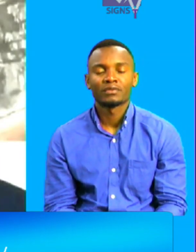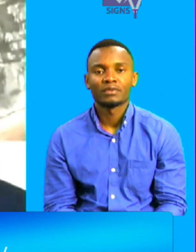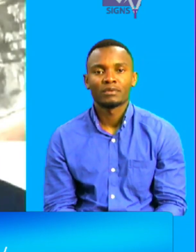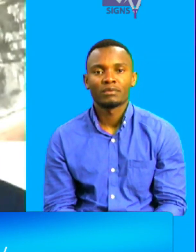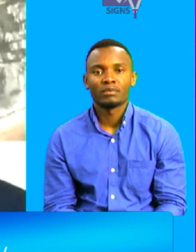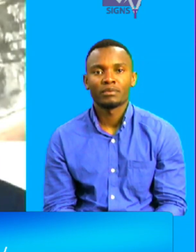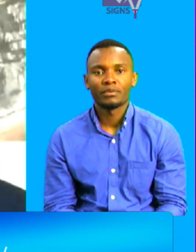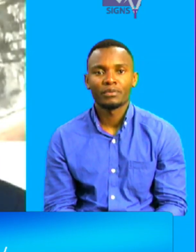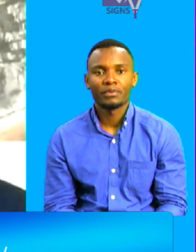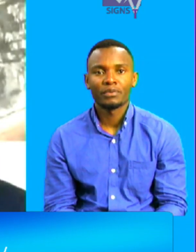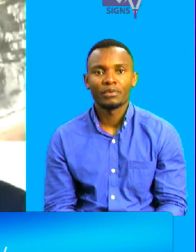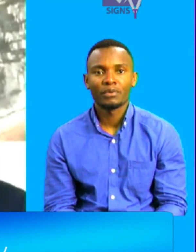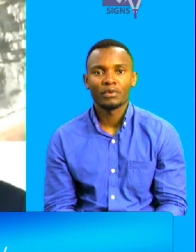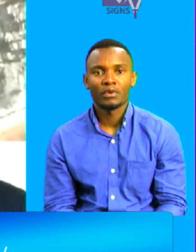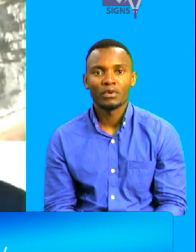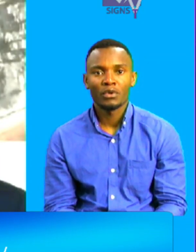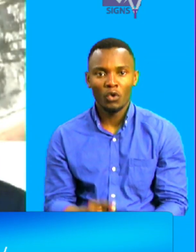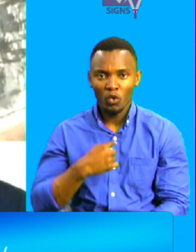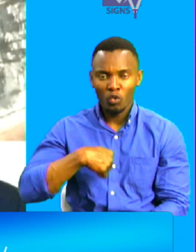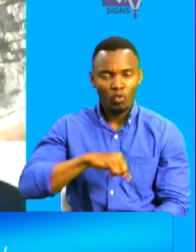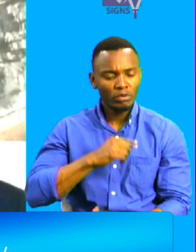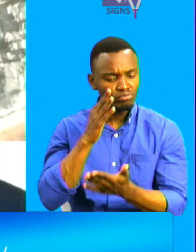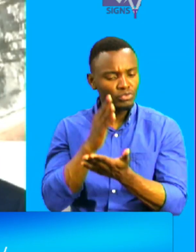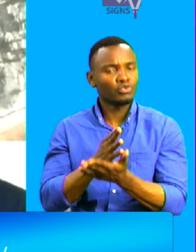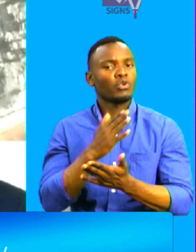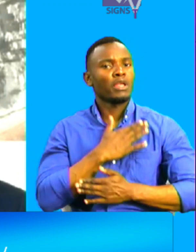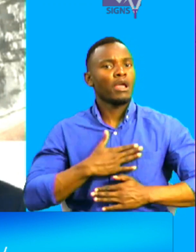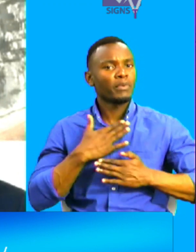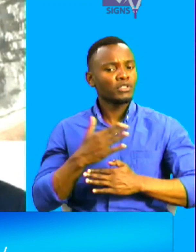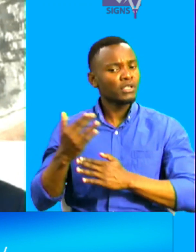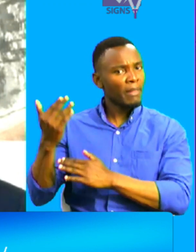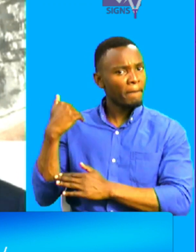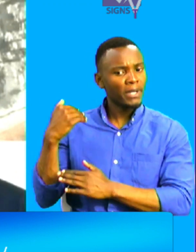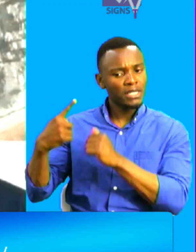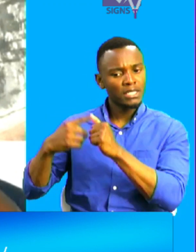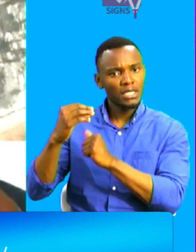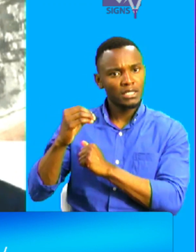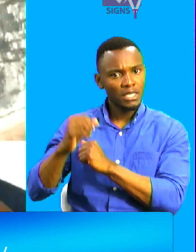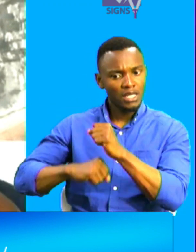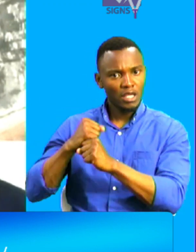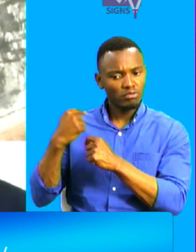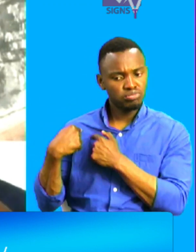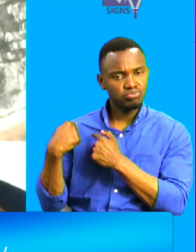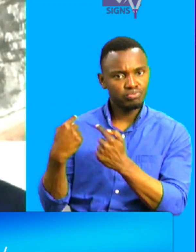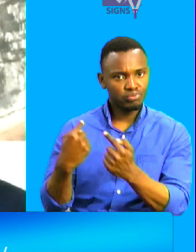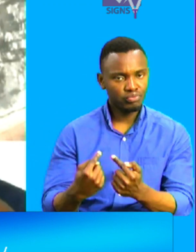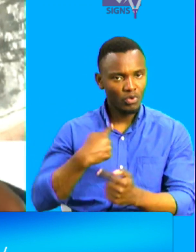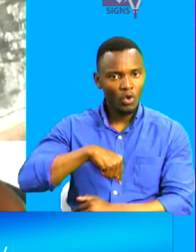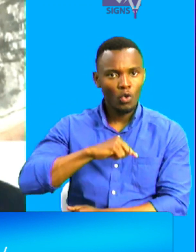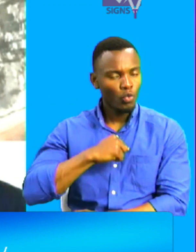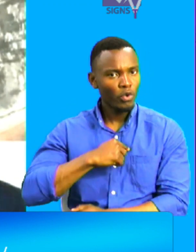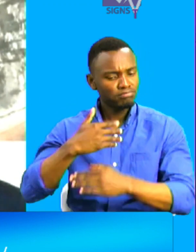We don't take for granted that over the last 60 years, we have built a very